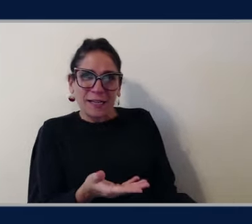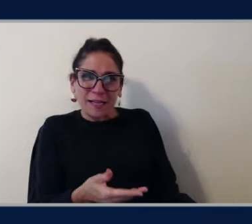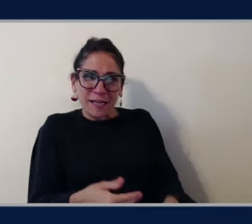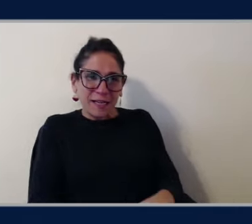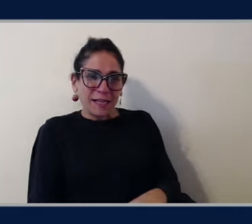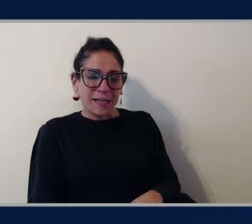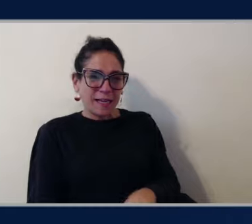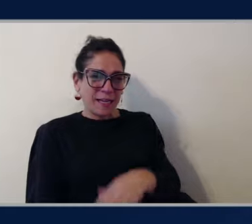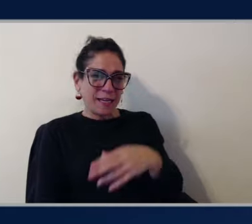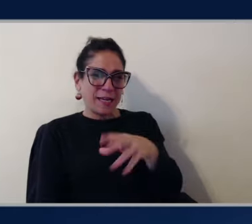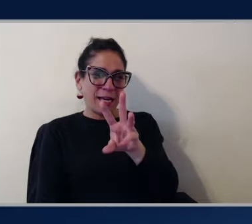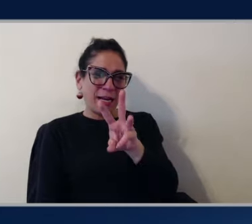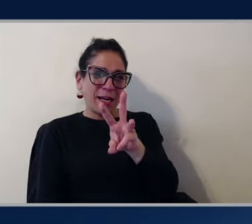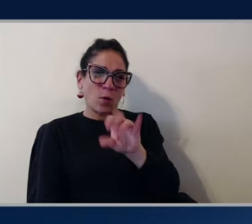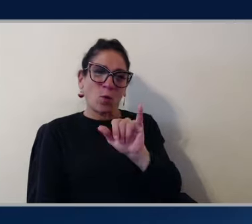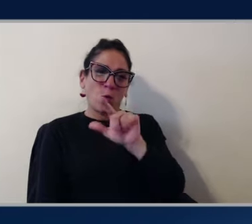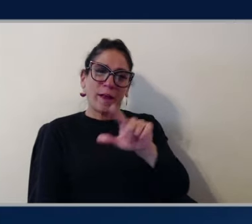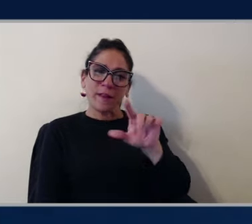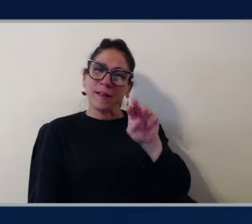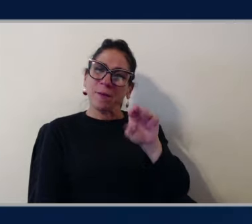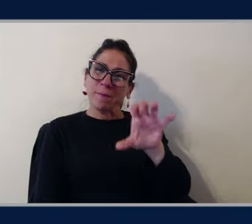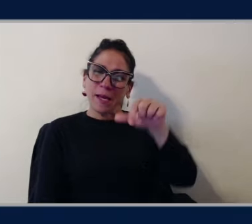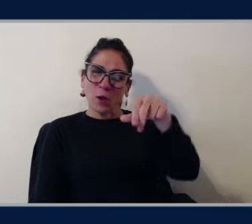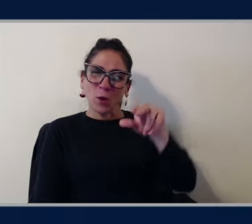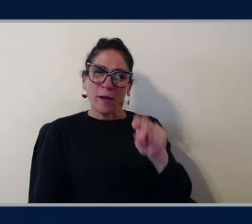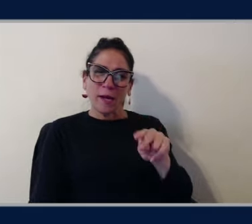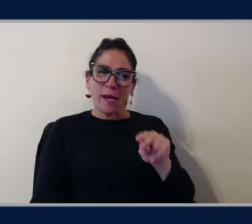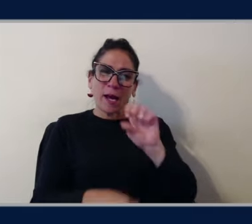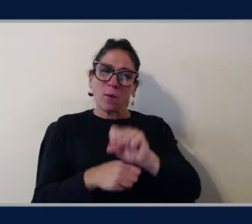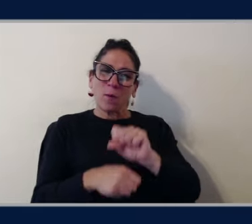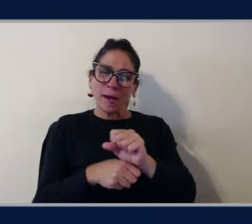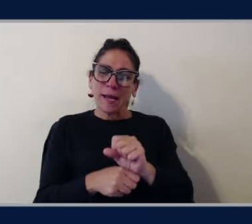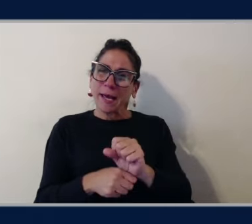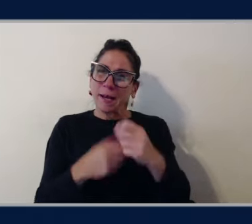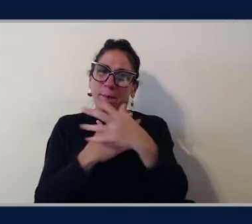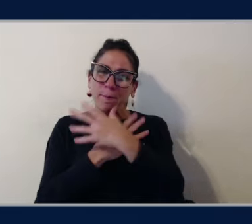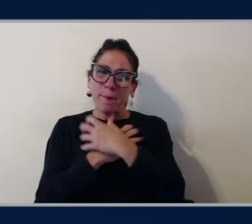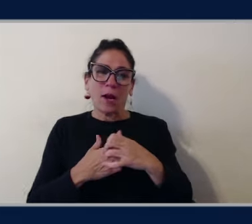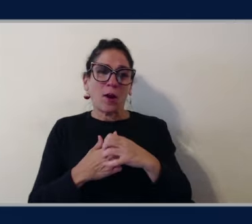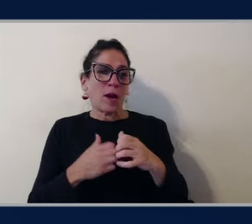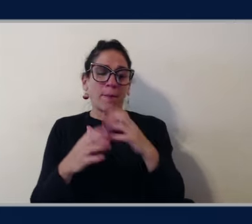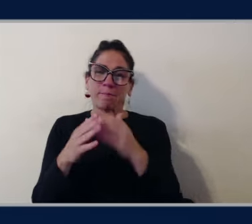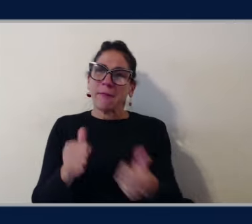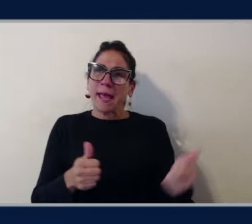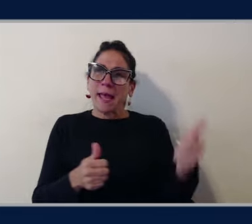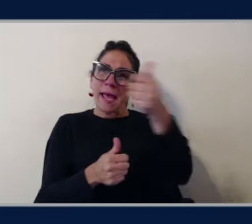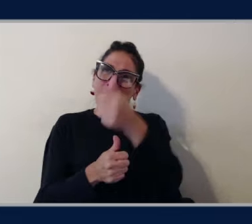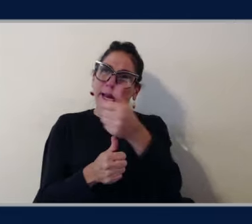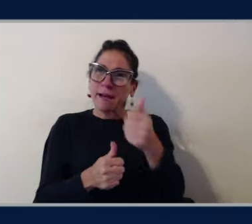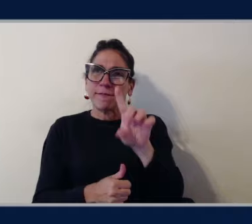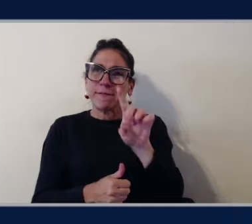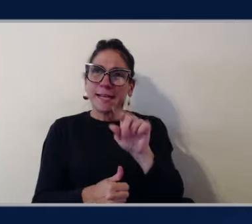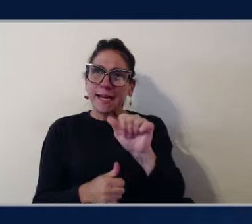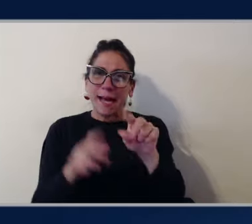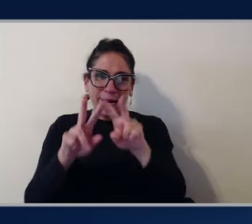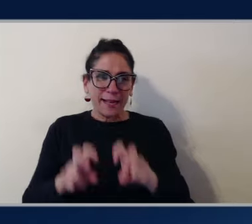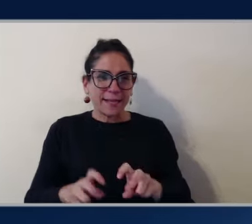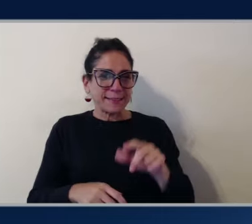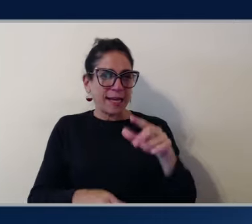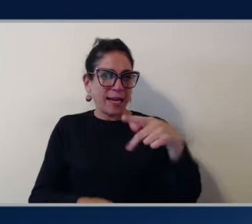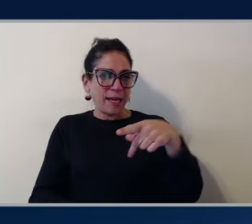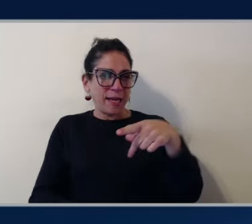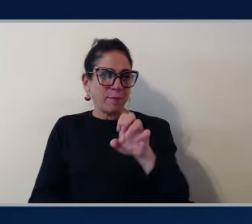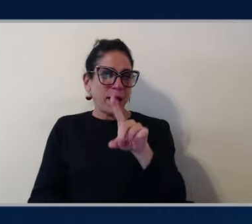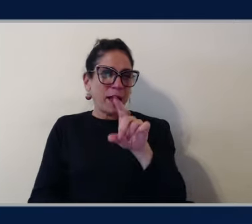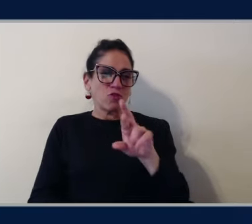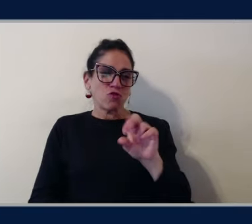McQueen. I work at Bear. I'm a head of our data and analytics platforms. And I'm Peter Veronazzi. I'm the data analytics